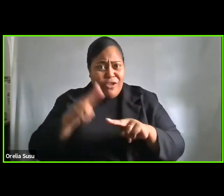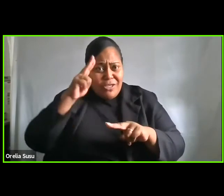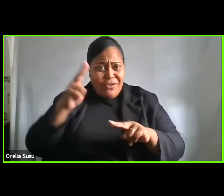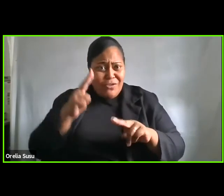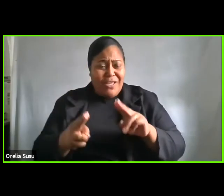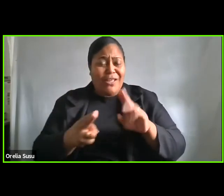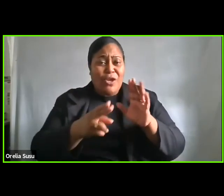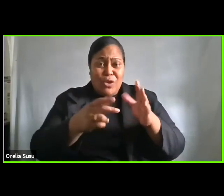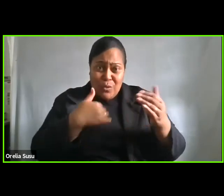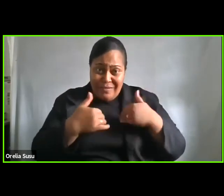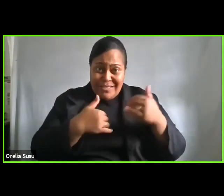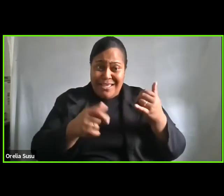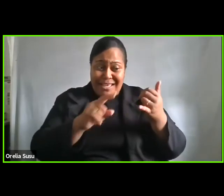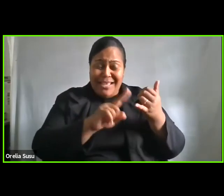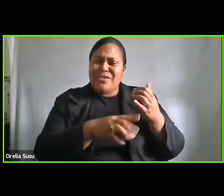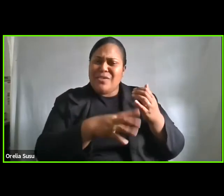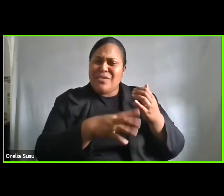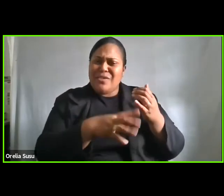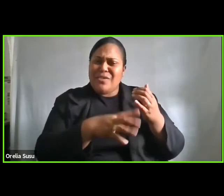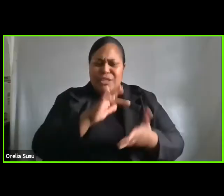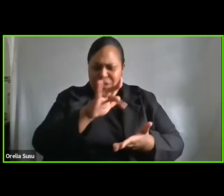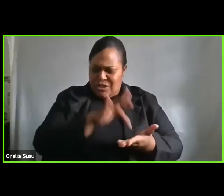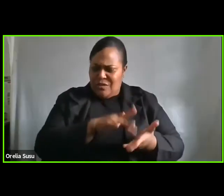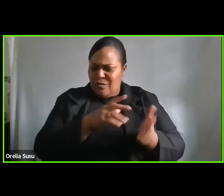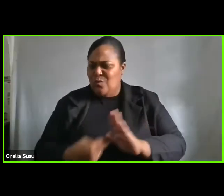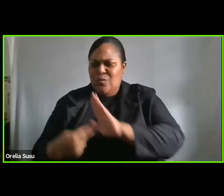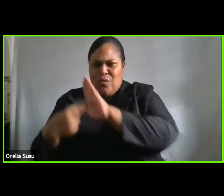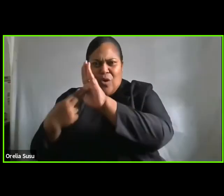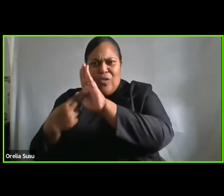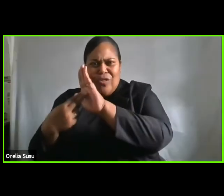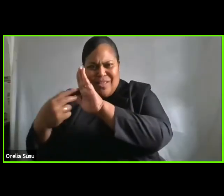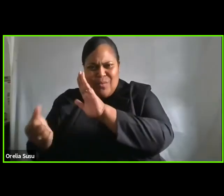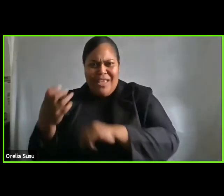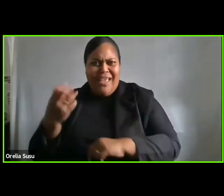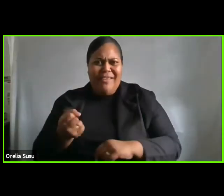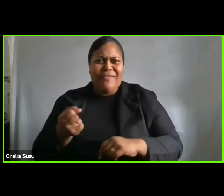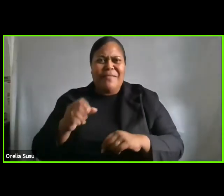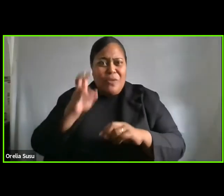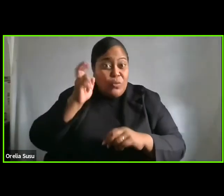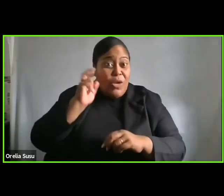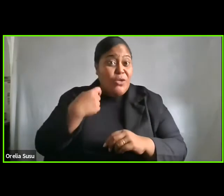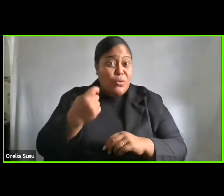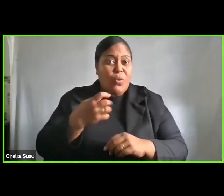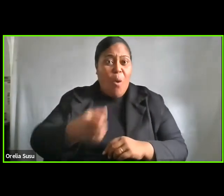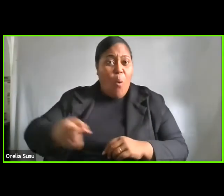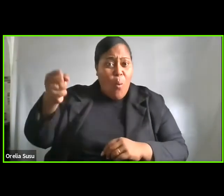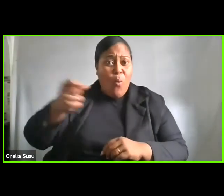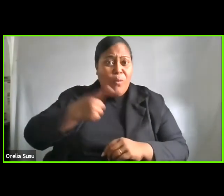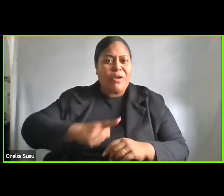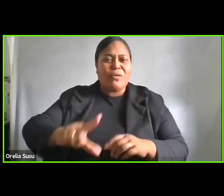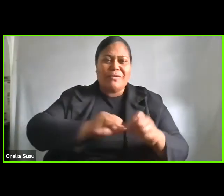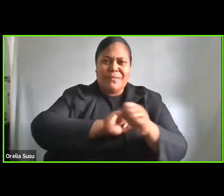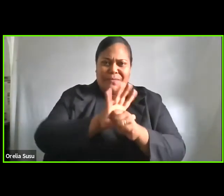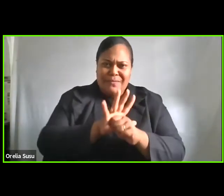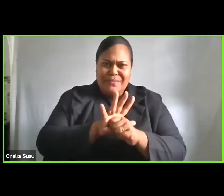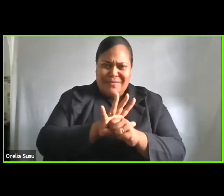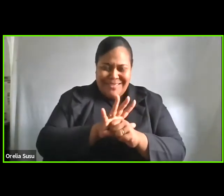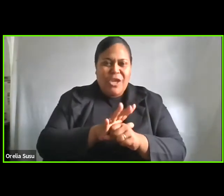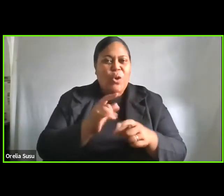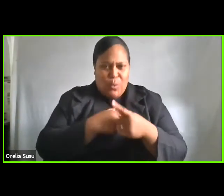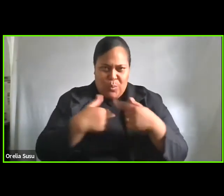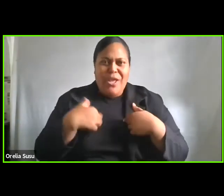are from the central to the north and to the western, so it was on hold. So the part of the topic is the SOGI success. So